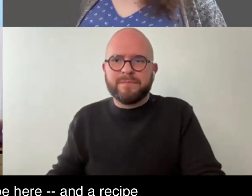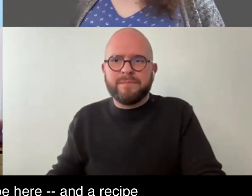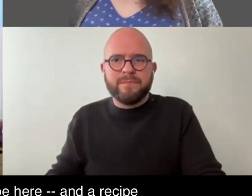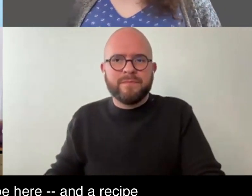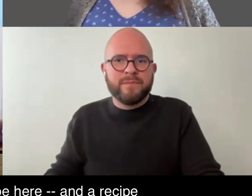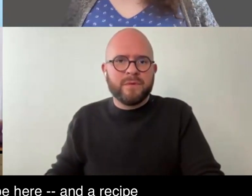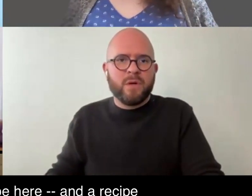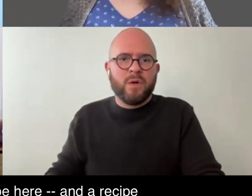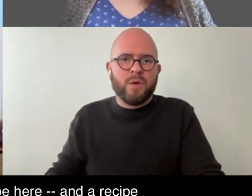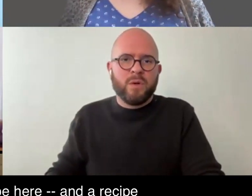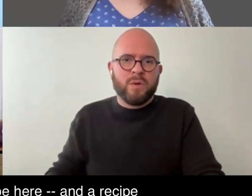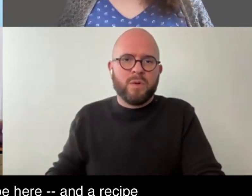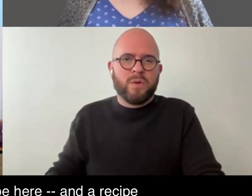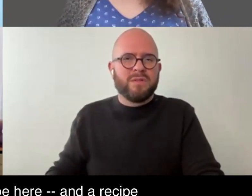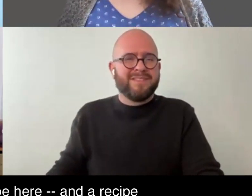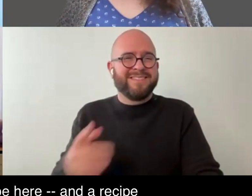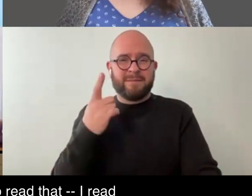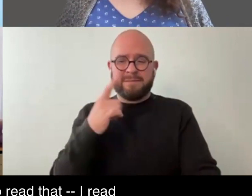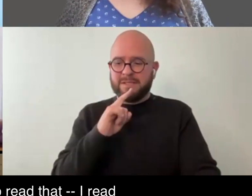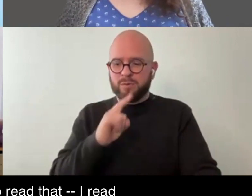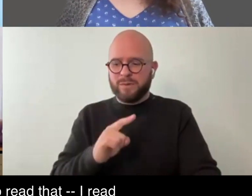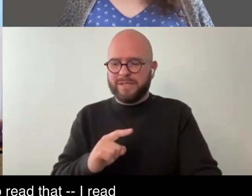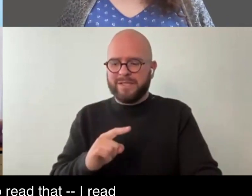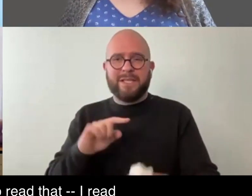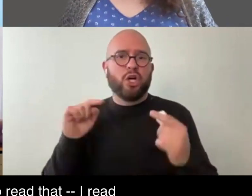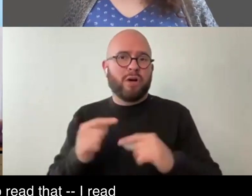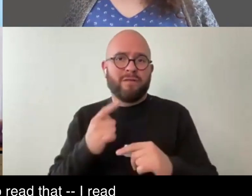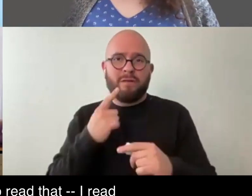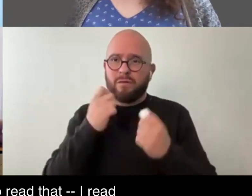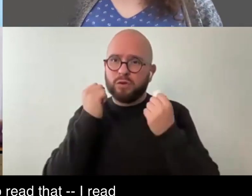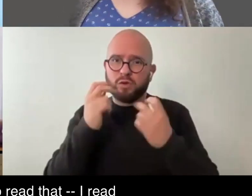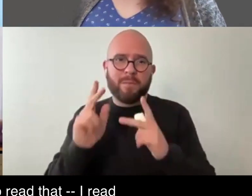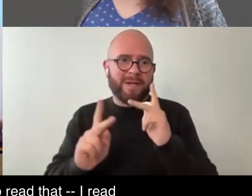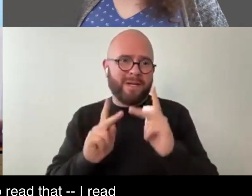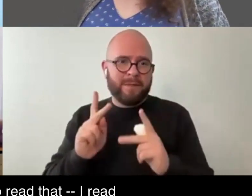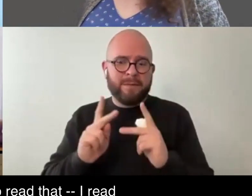hurtful to so many disabled folks.